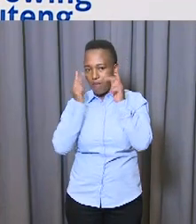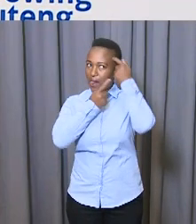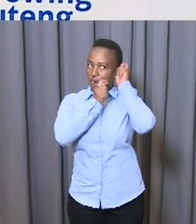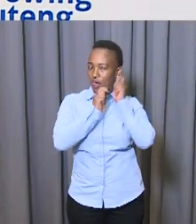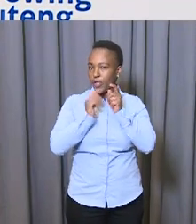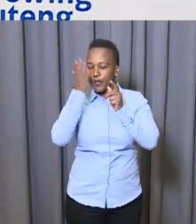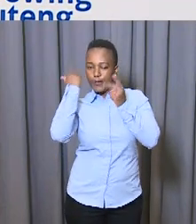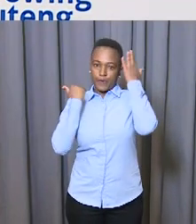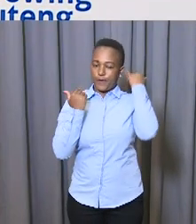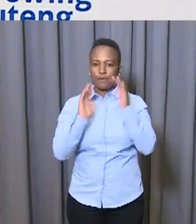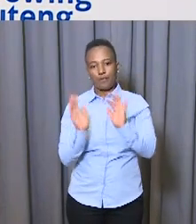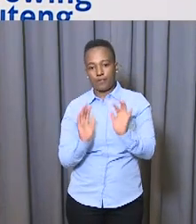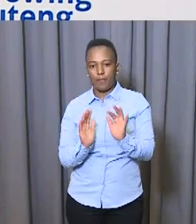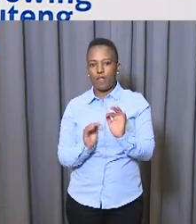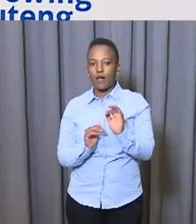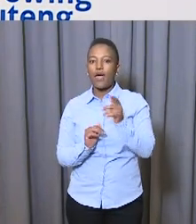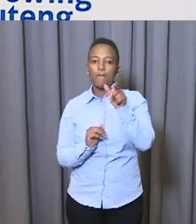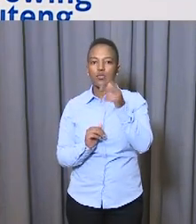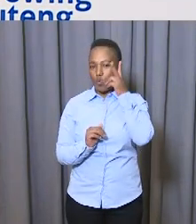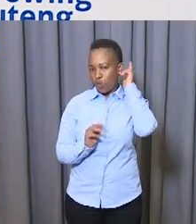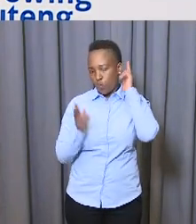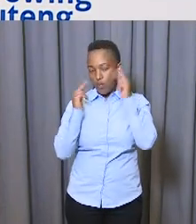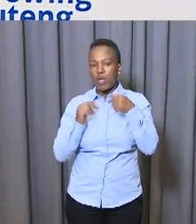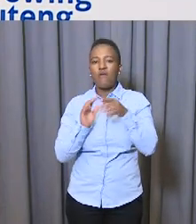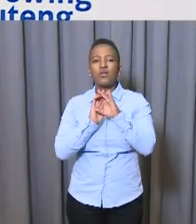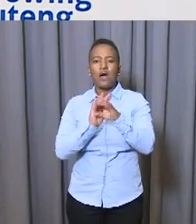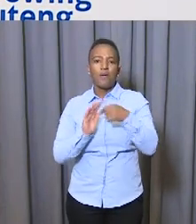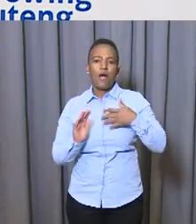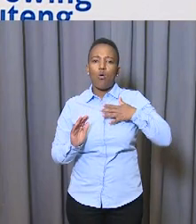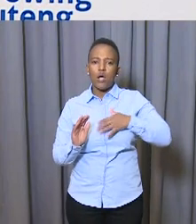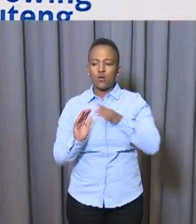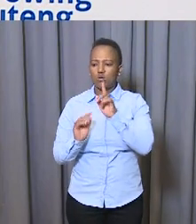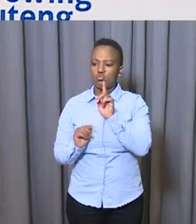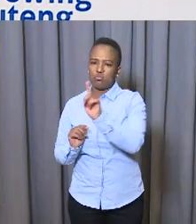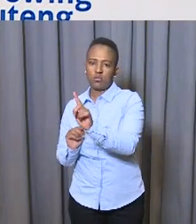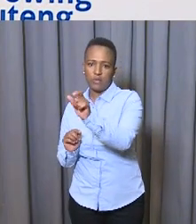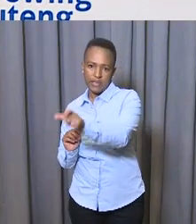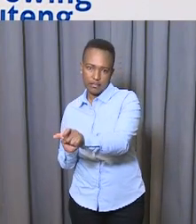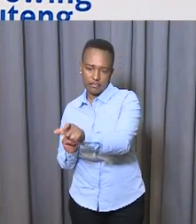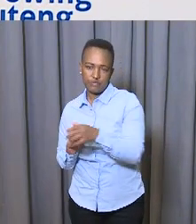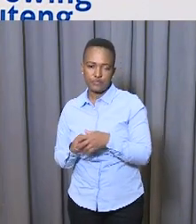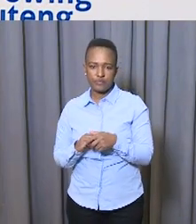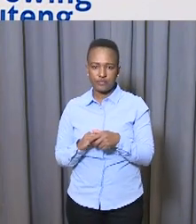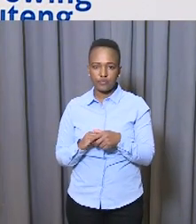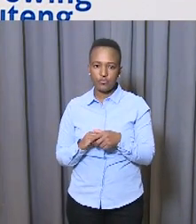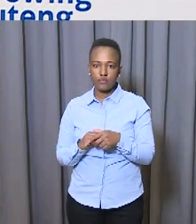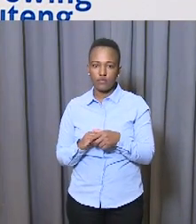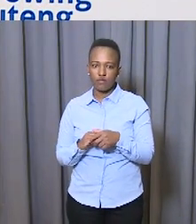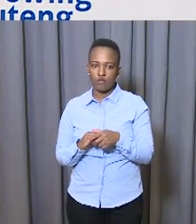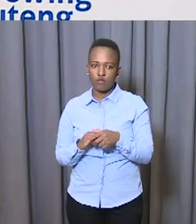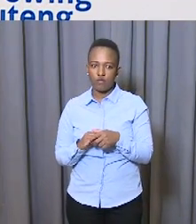sophisticated as that. He just cut my, I want to go to him and be sure that